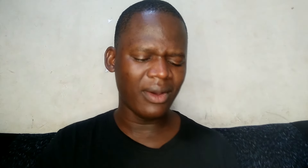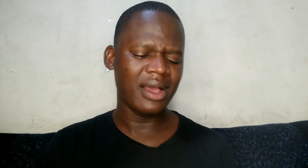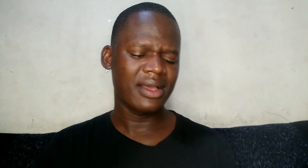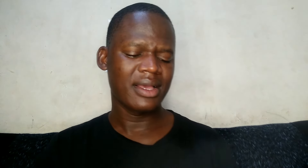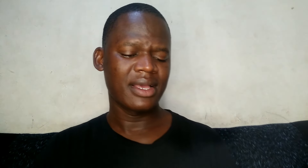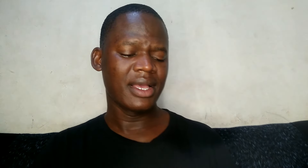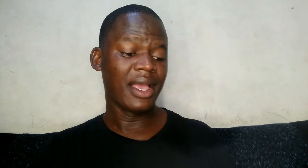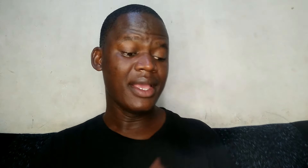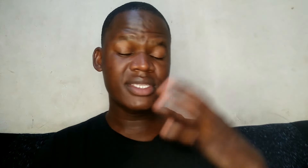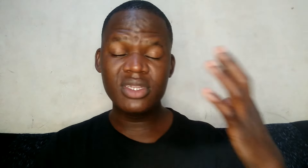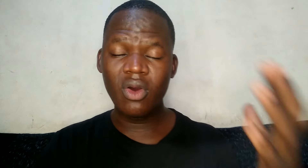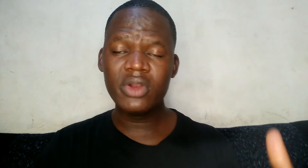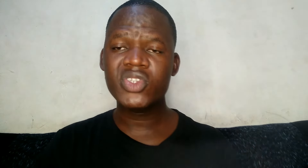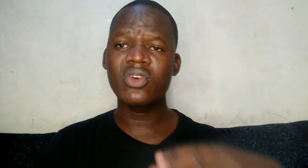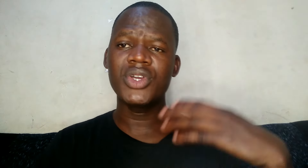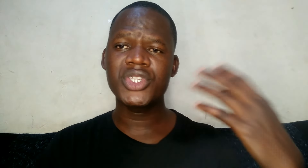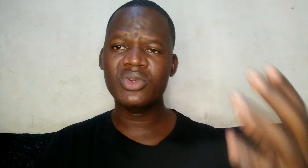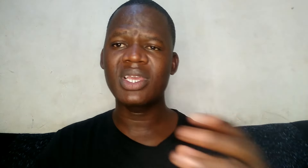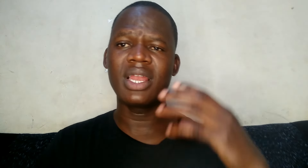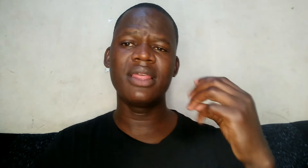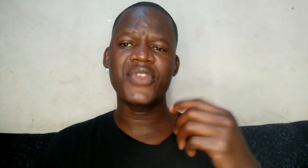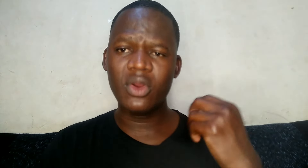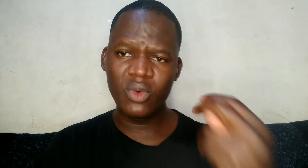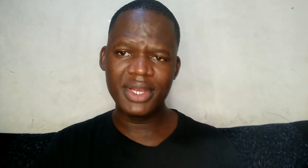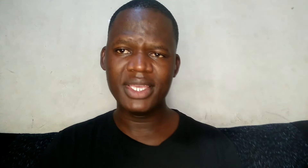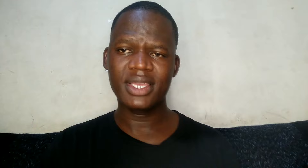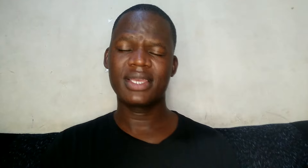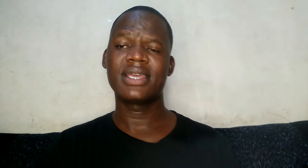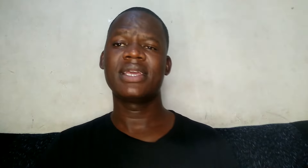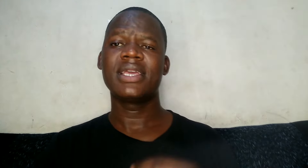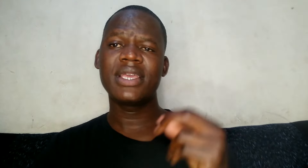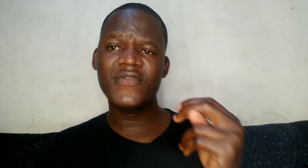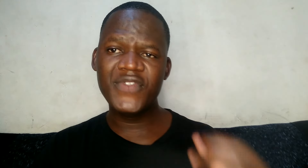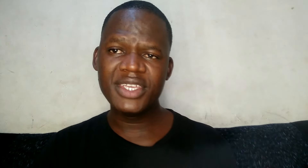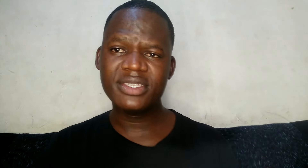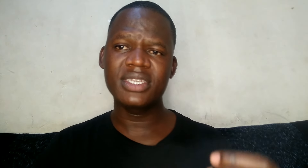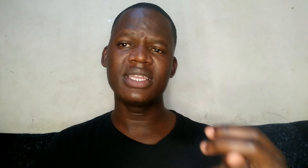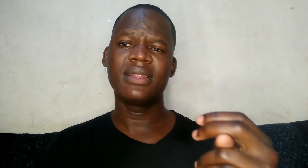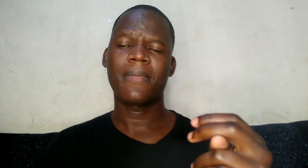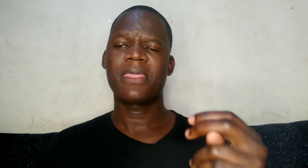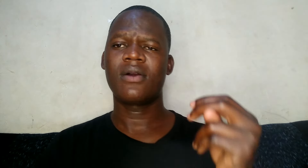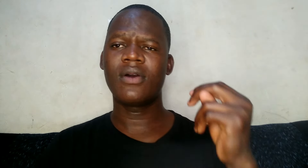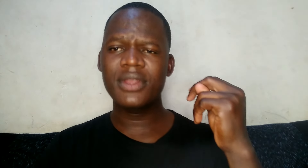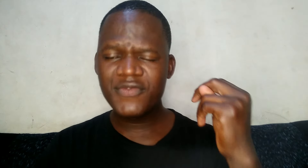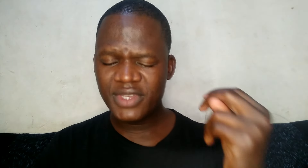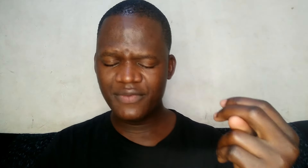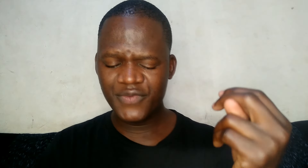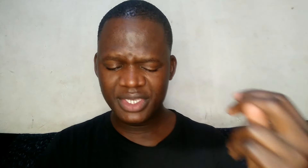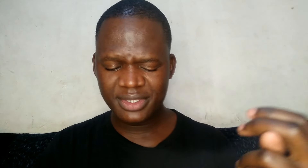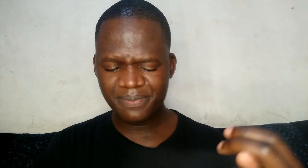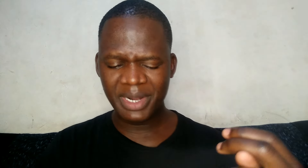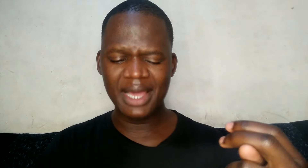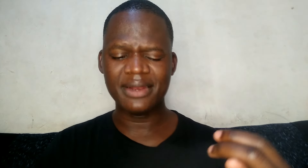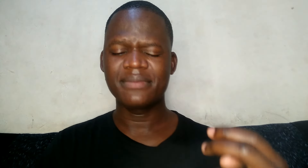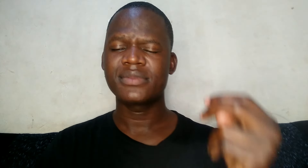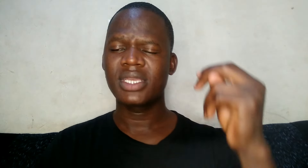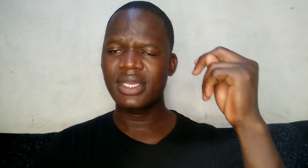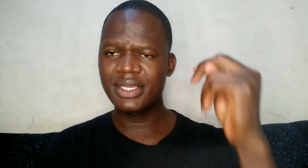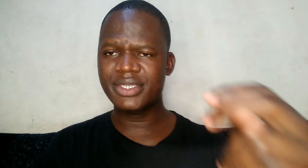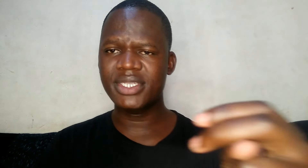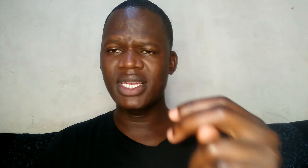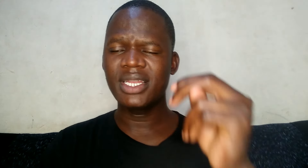Eugene Wamalwa, is also issuing little warning if this deal or if this